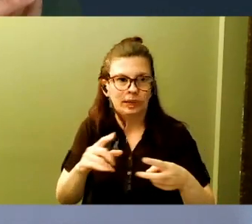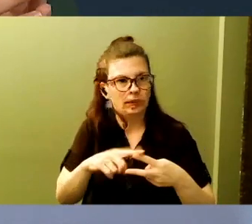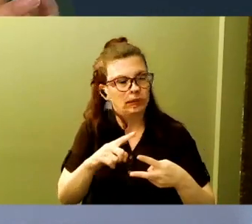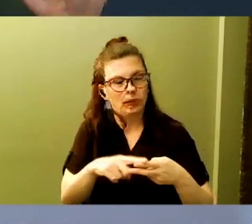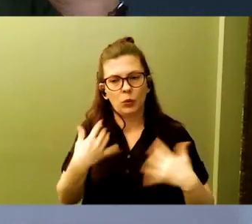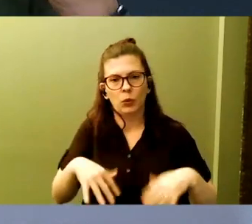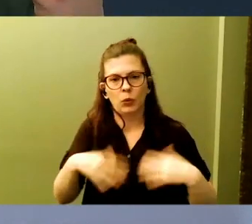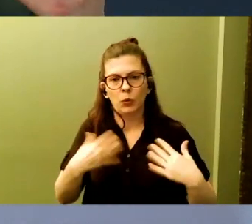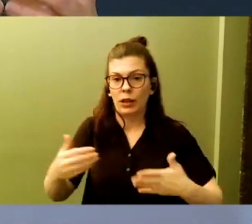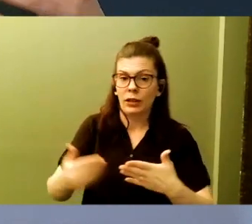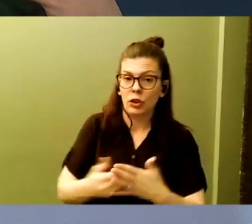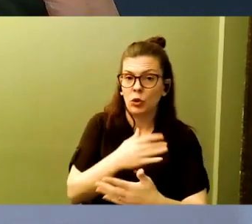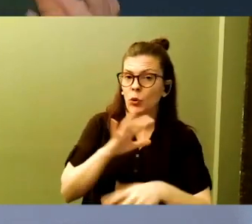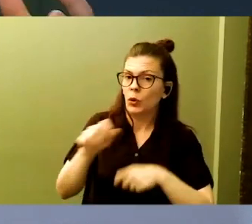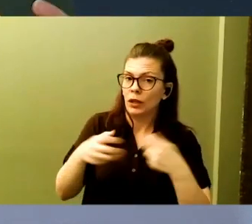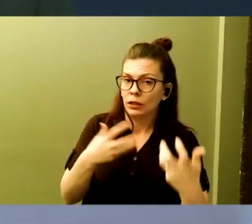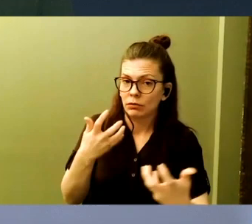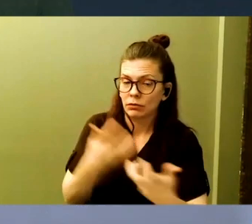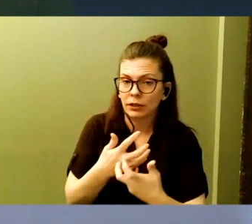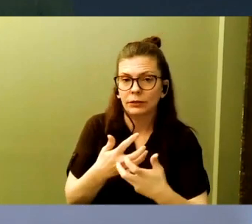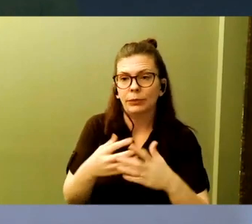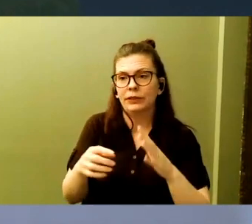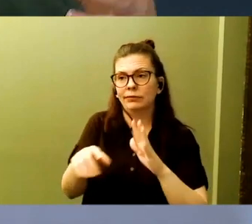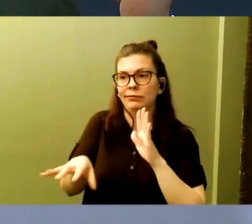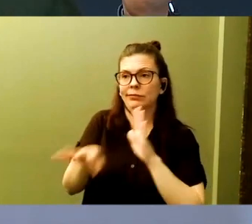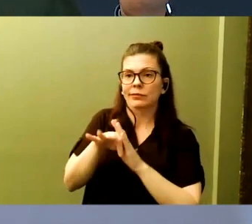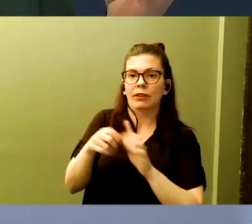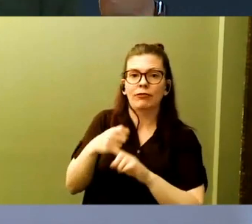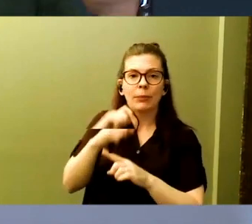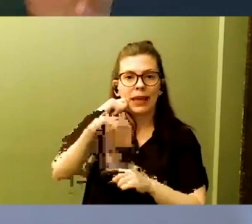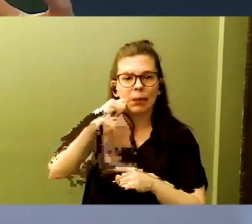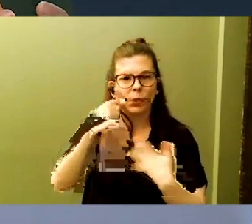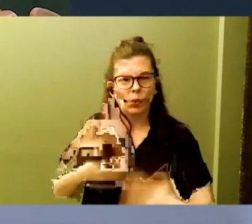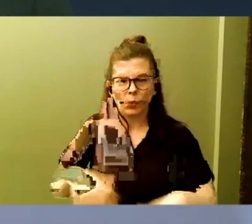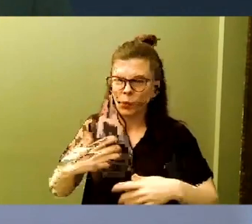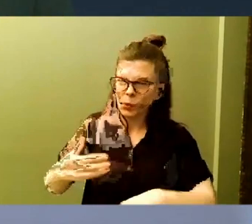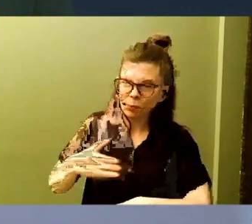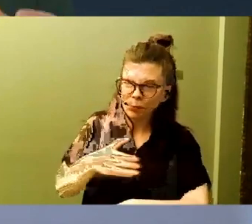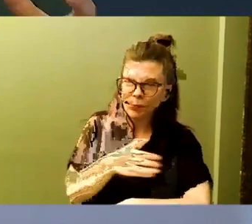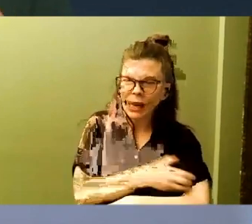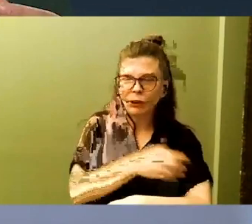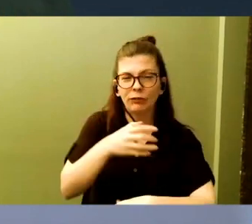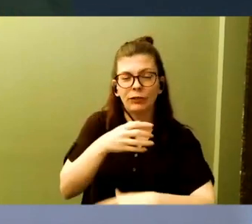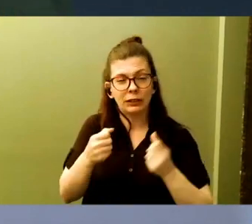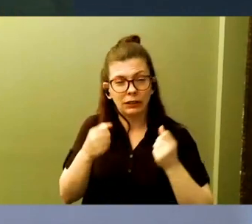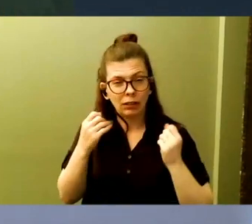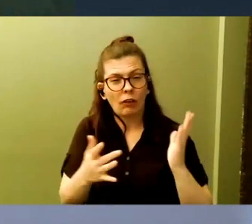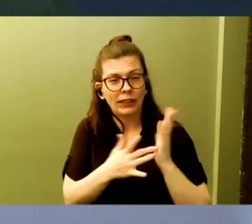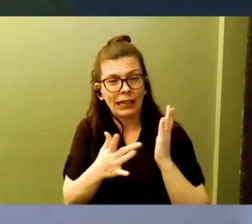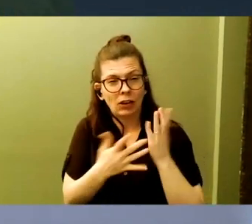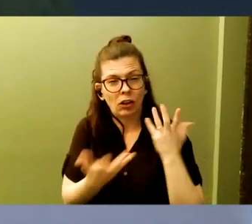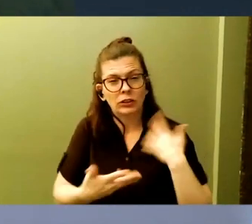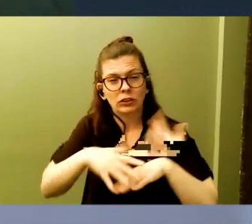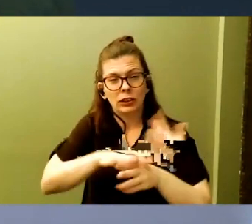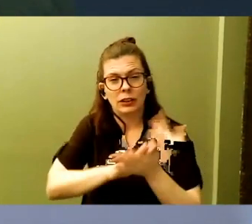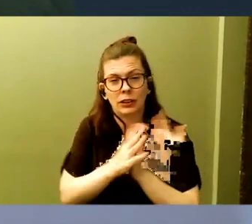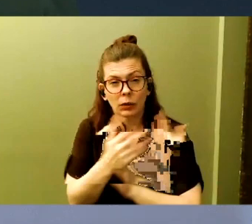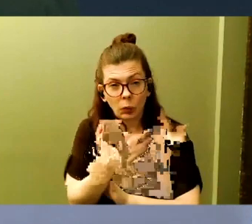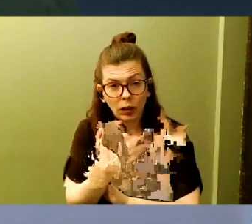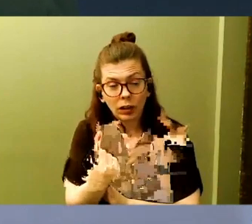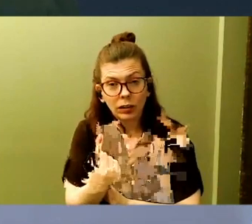custom silicon from Apple is super powerful, combines numerous technologies into one, based